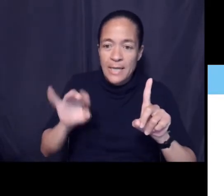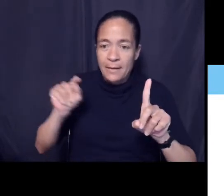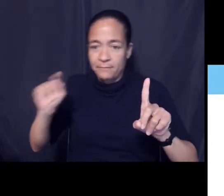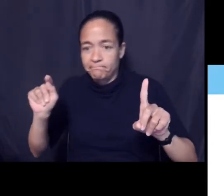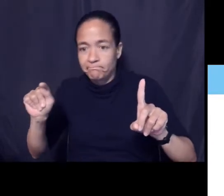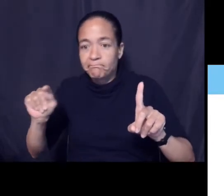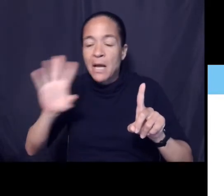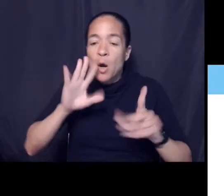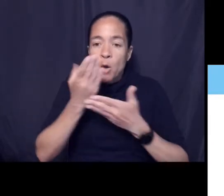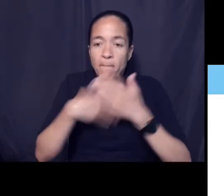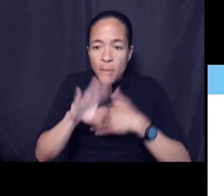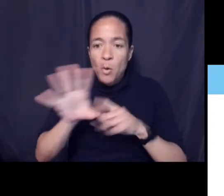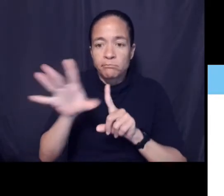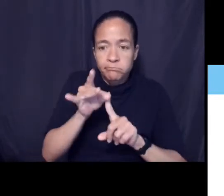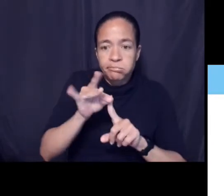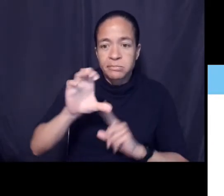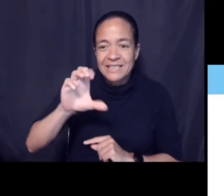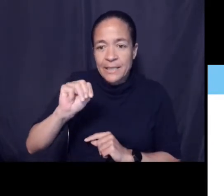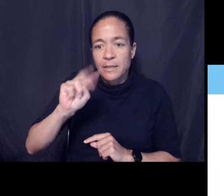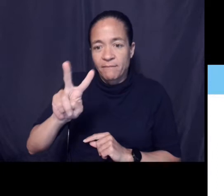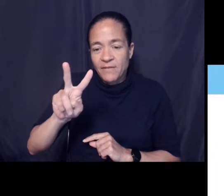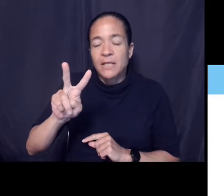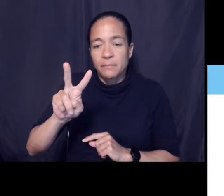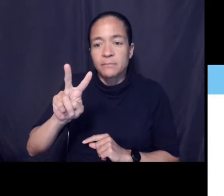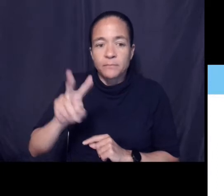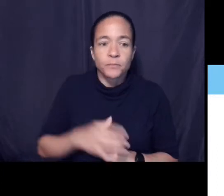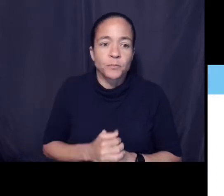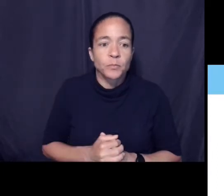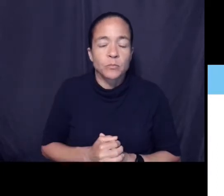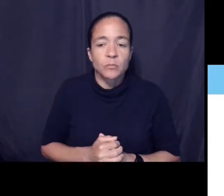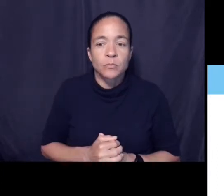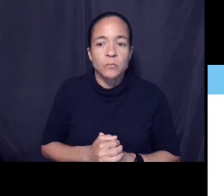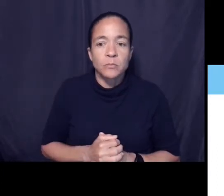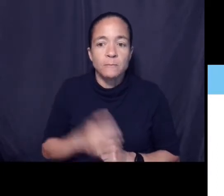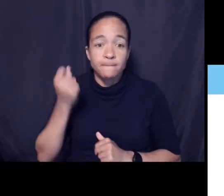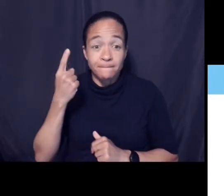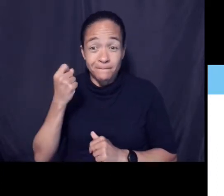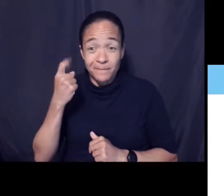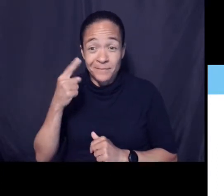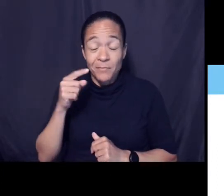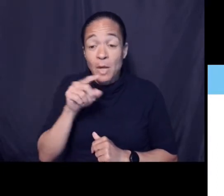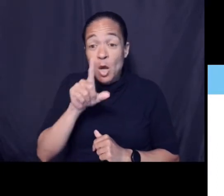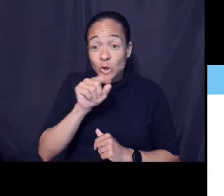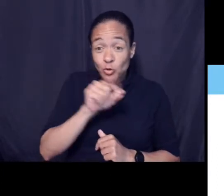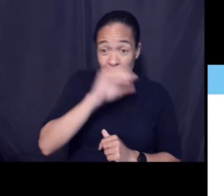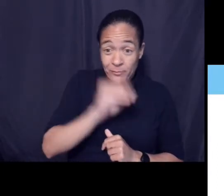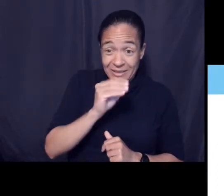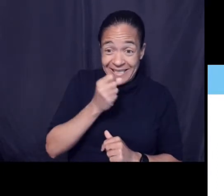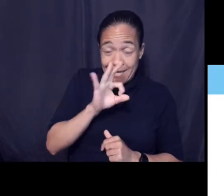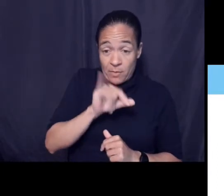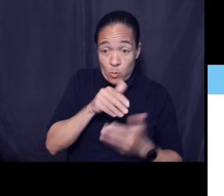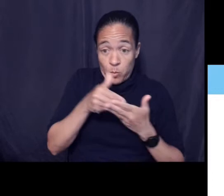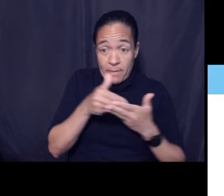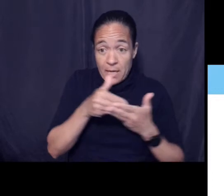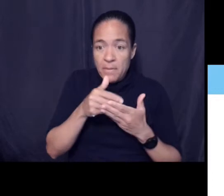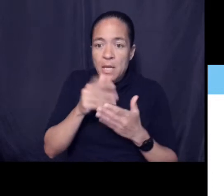born with congenital CMV infection. About 20% of those babies will have symptoms that impact